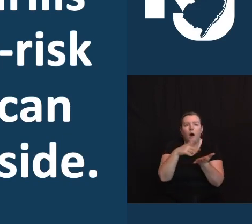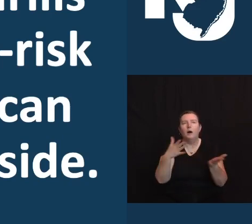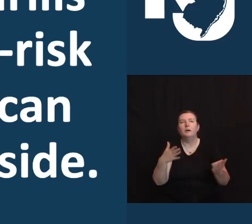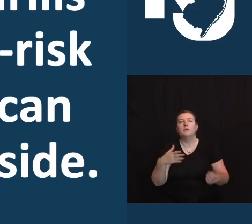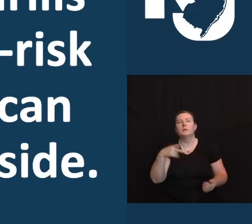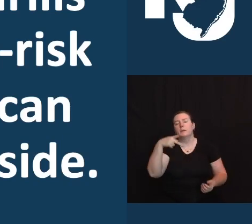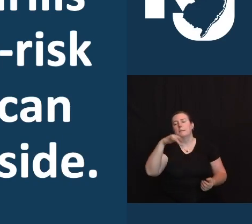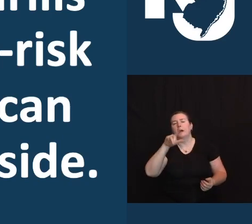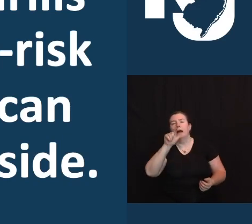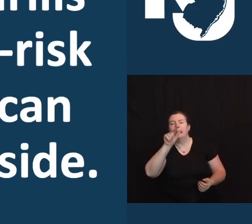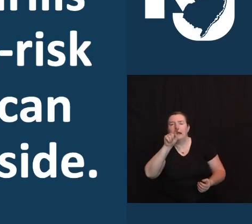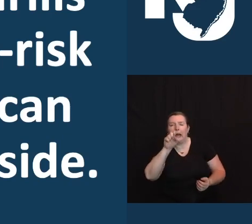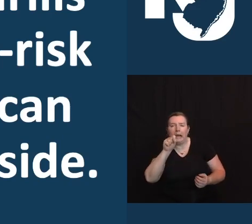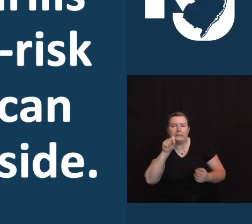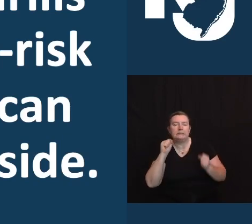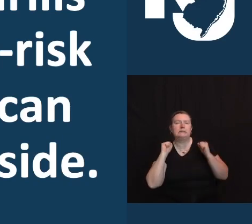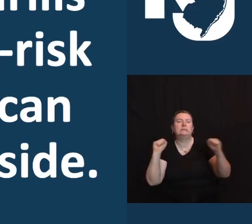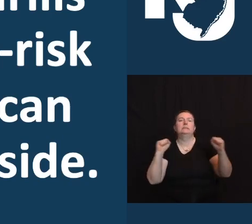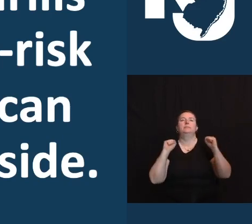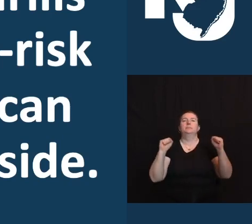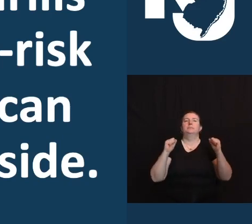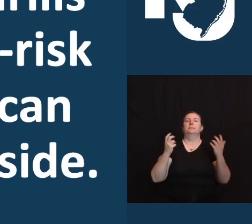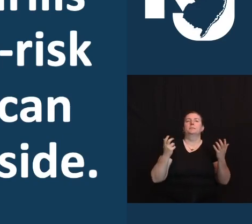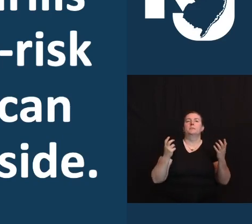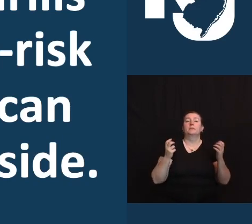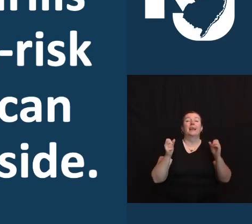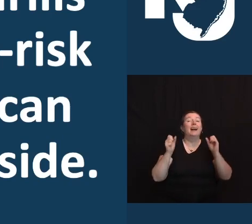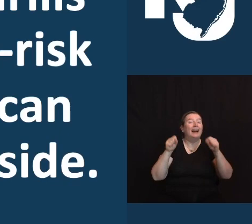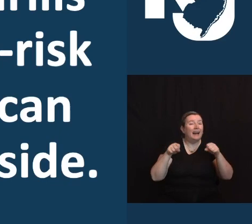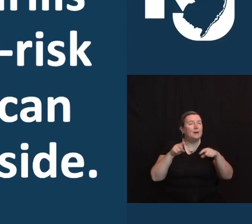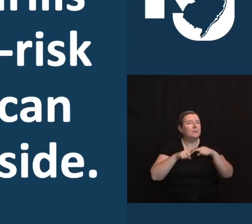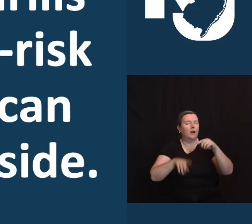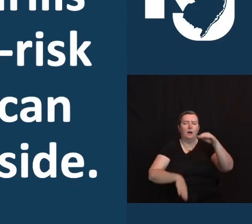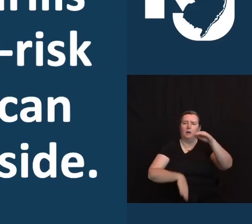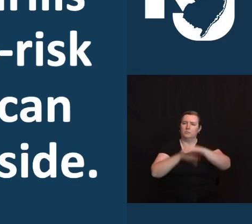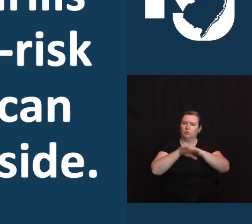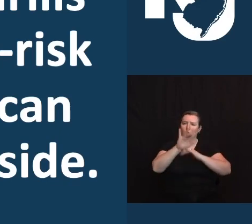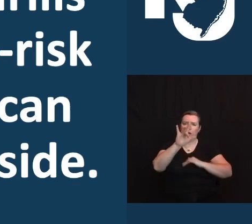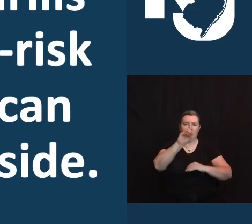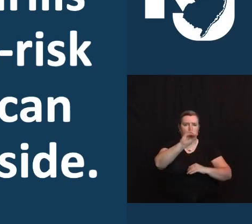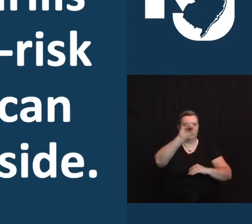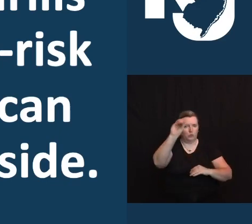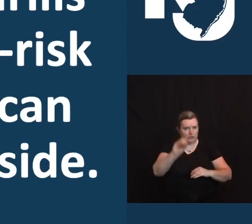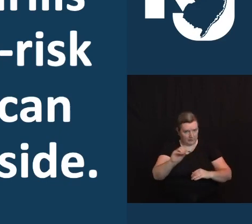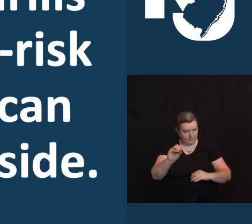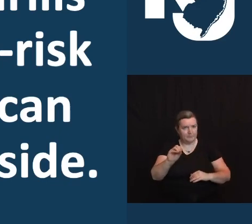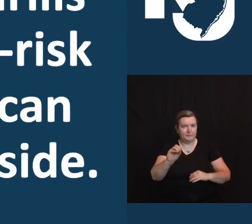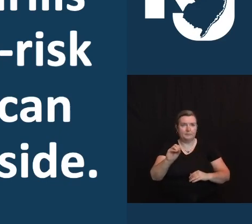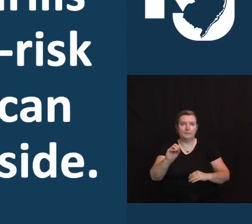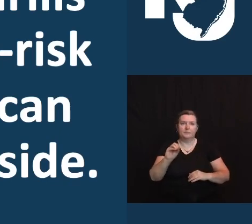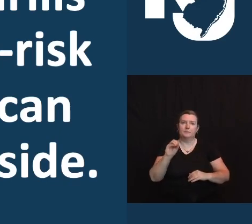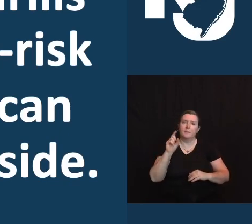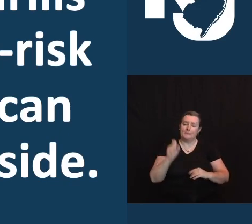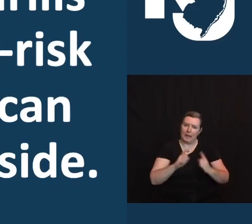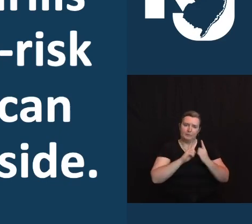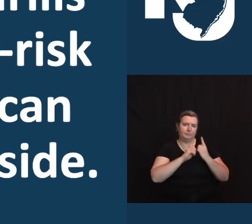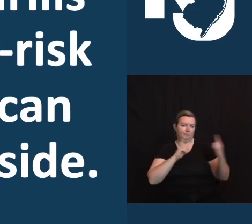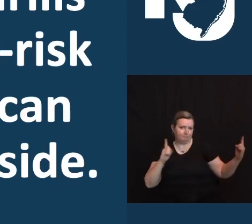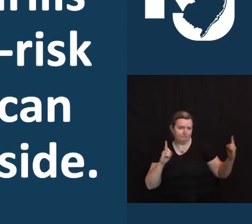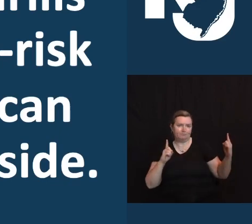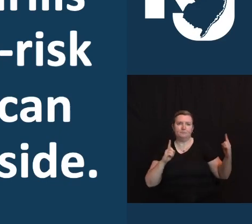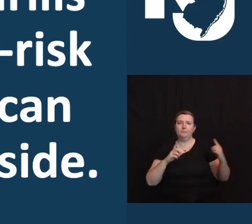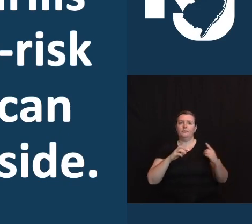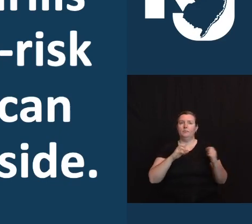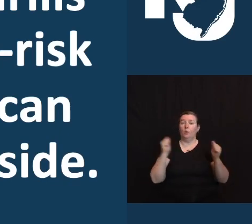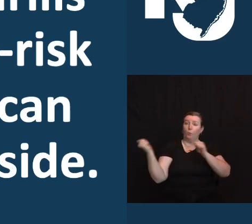health clubs, but again, they can only be open to 25% of capacity, must observe social distancing, and all